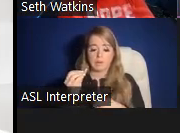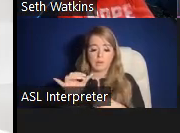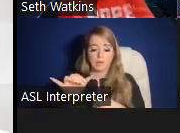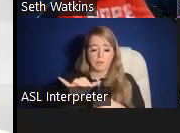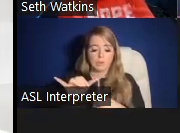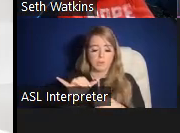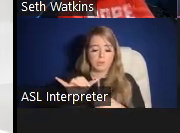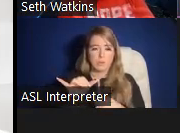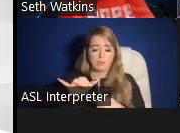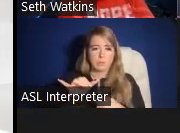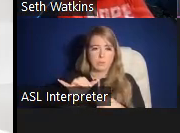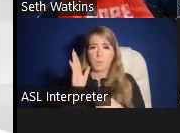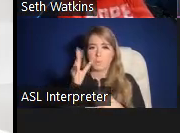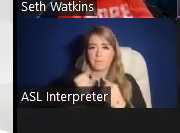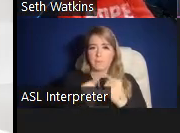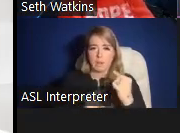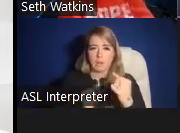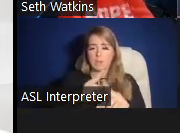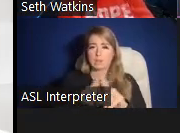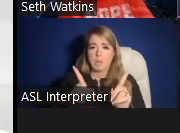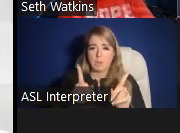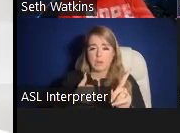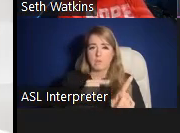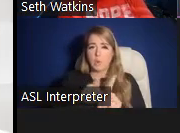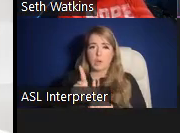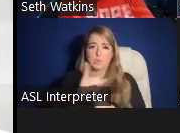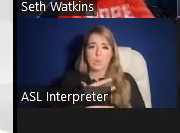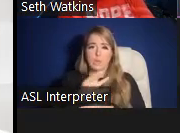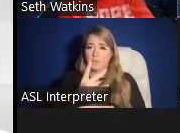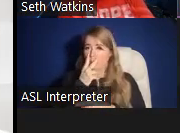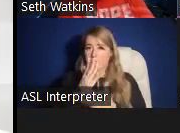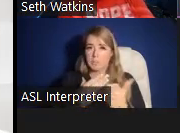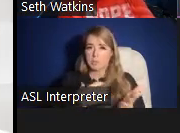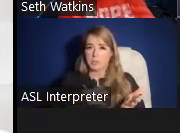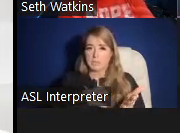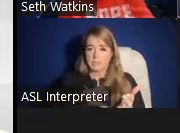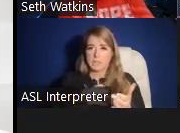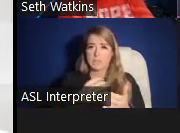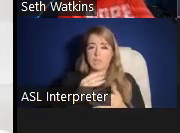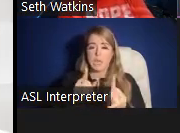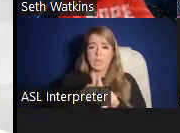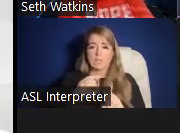been finalized. But I would also like to see some of the grievances as a council member to know,